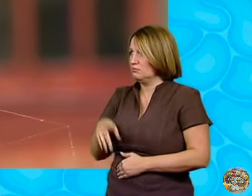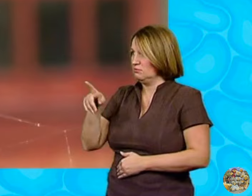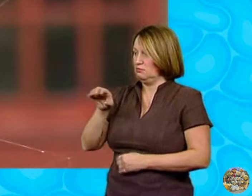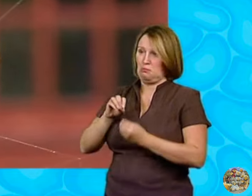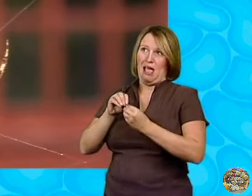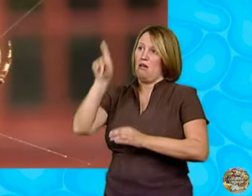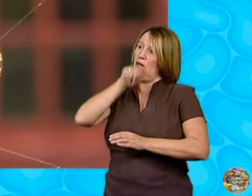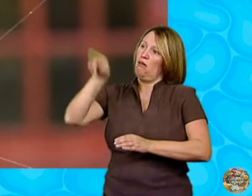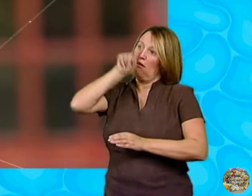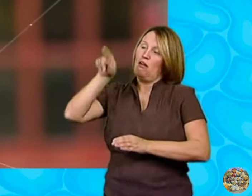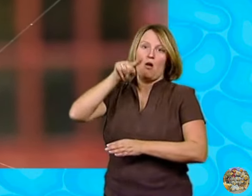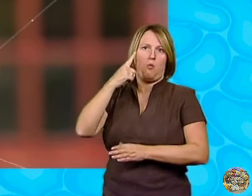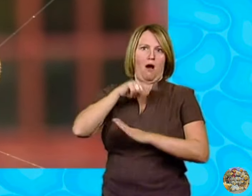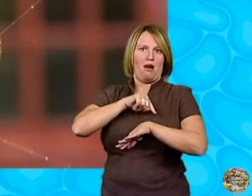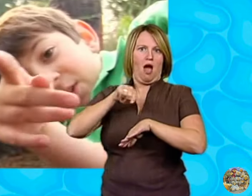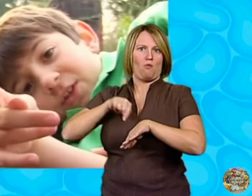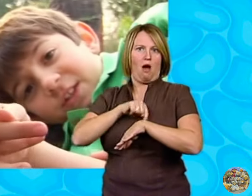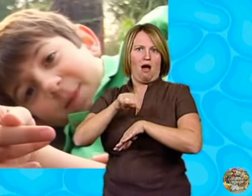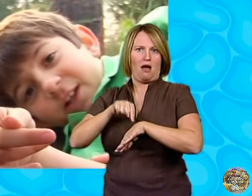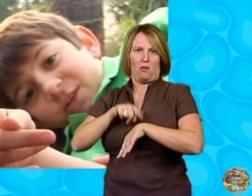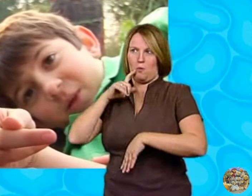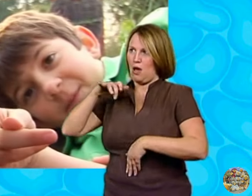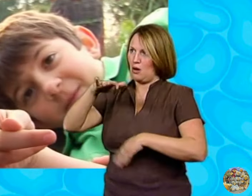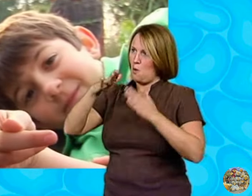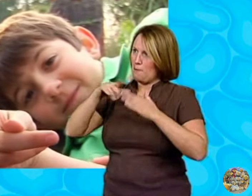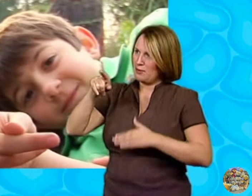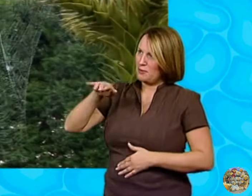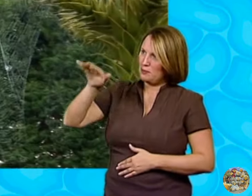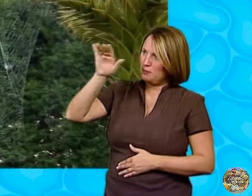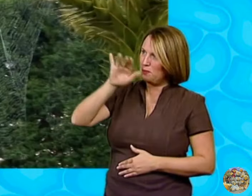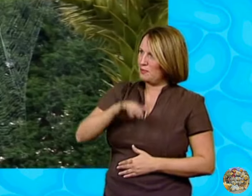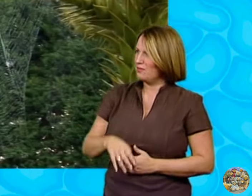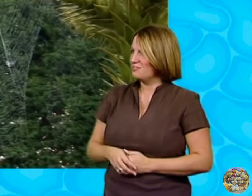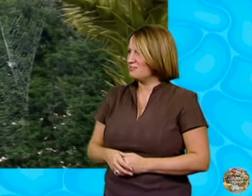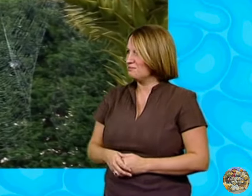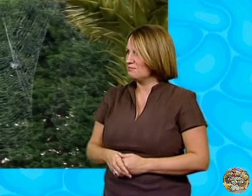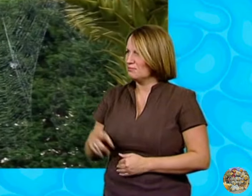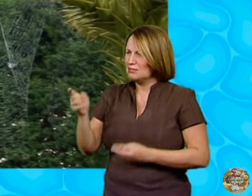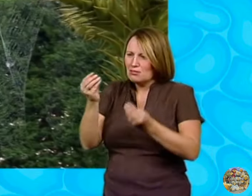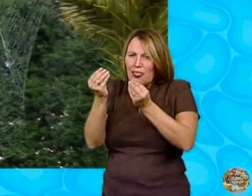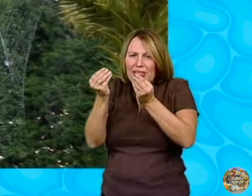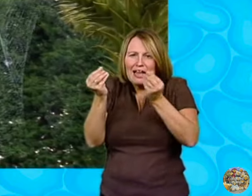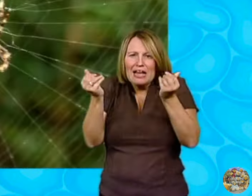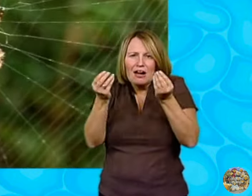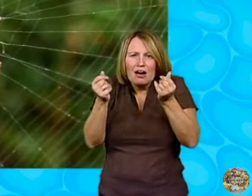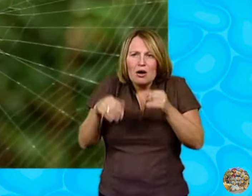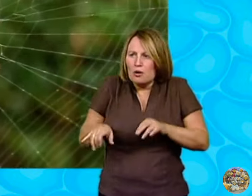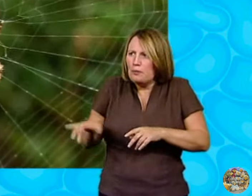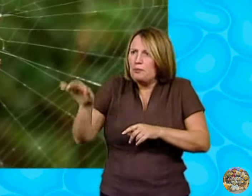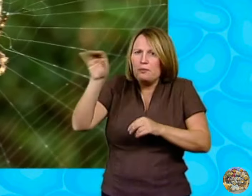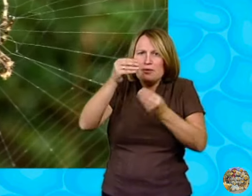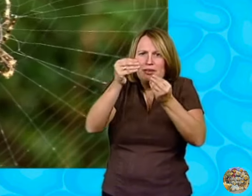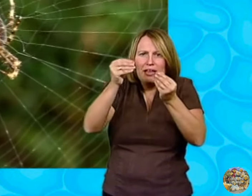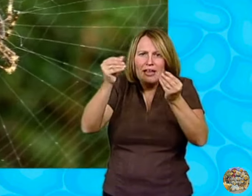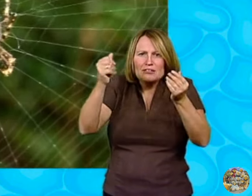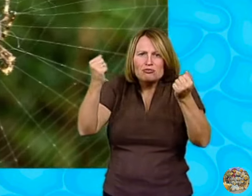only take about 1 hour to build. Look at the spider's web. The silk that spiders spin their webs from is amazing. It